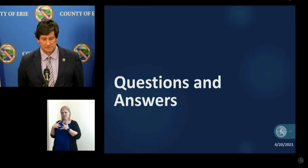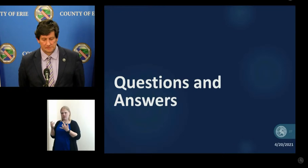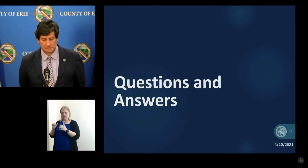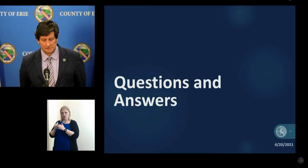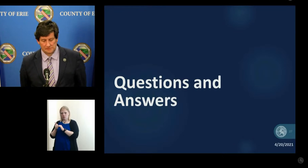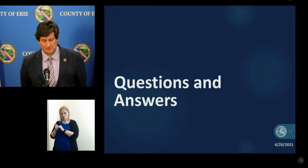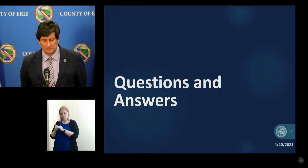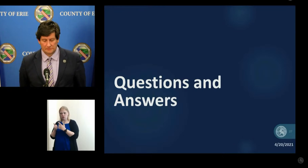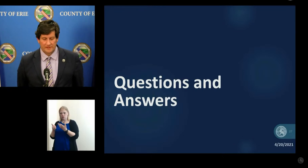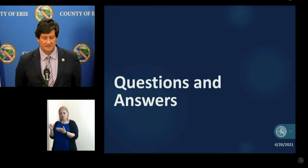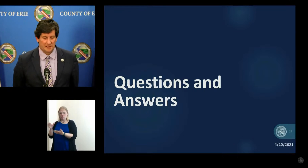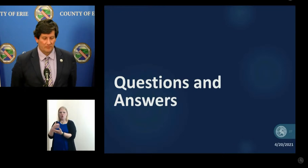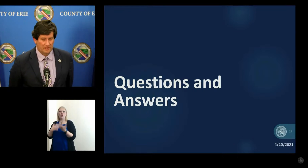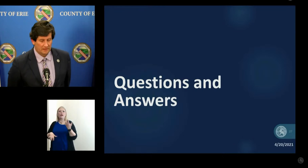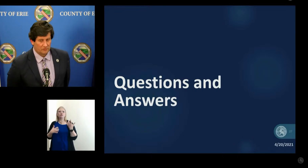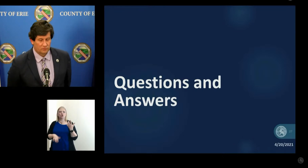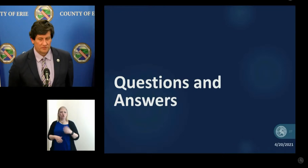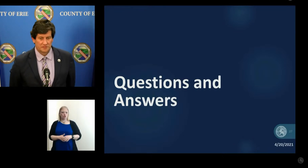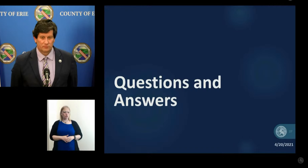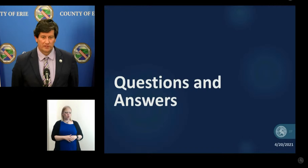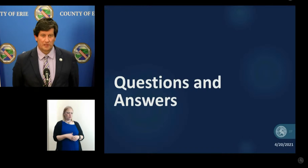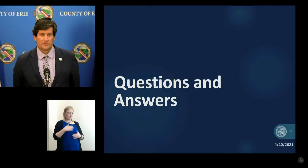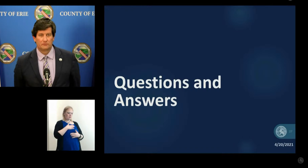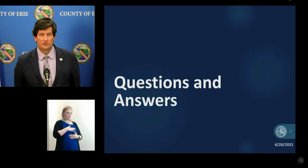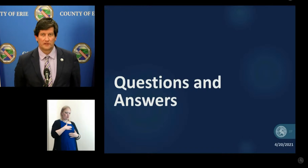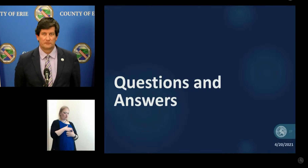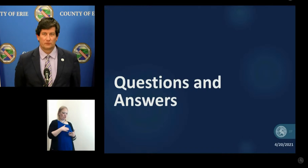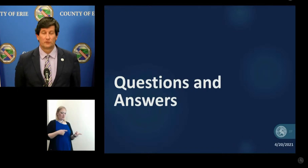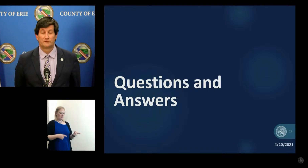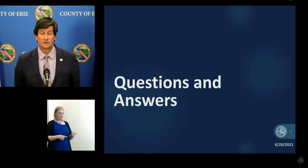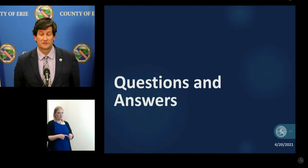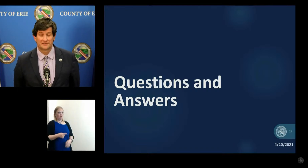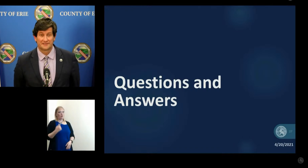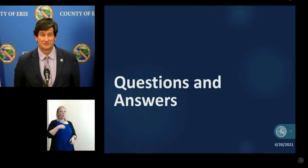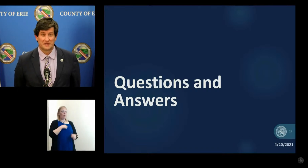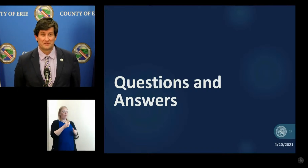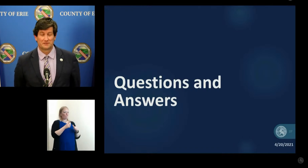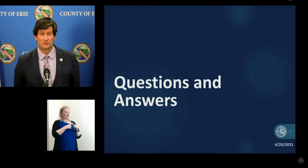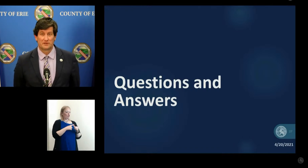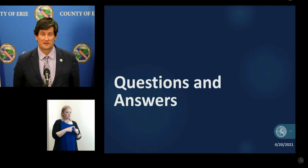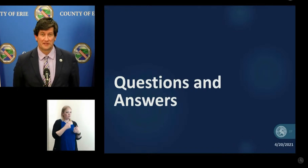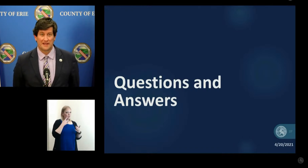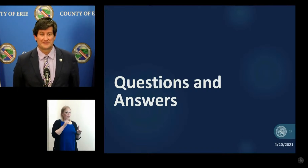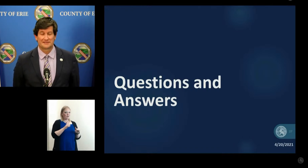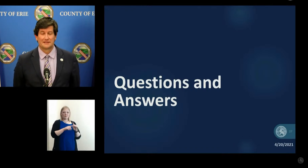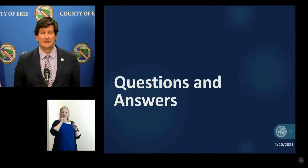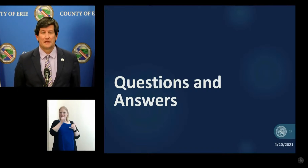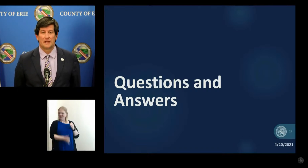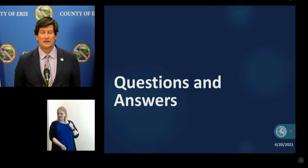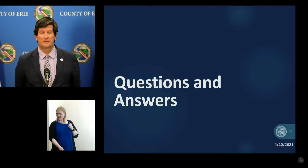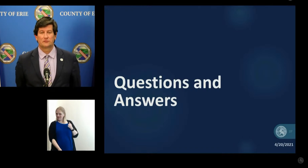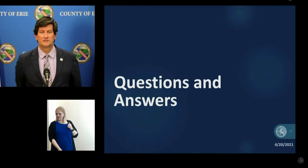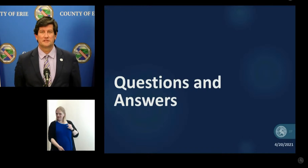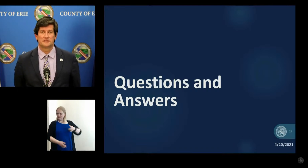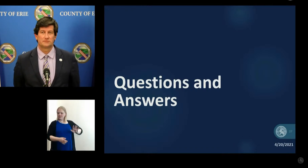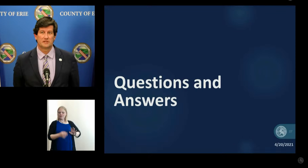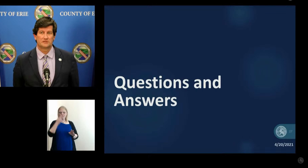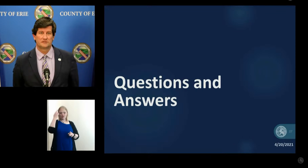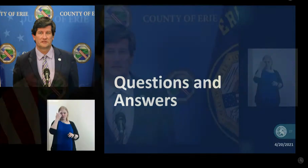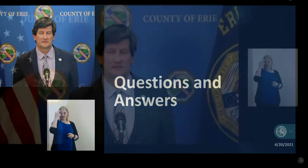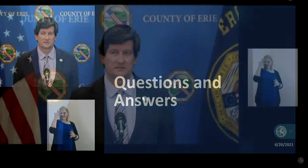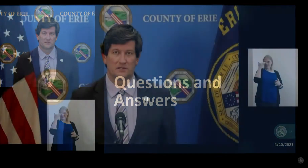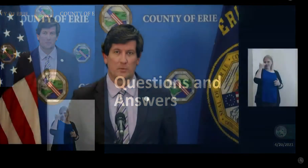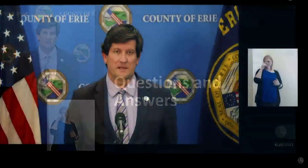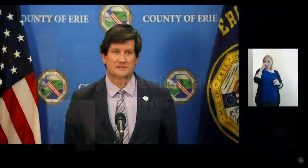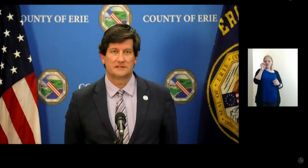sporting events and concerts? Well, thanks, Sam, and I do appreciate you bringing up that we were the first to announce it, but we're not the last. And I think the reason is because